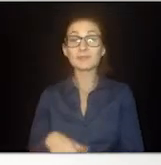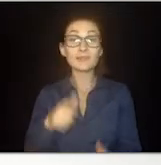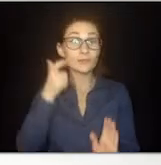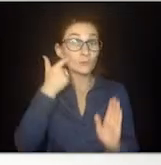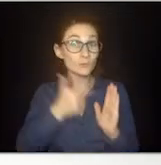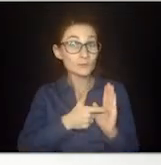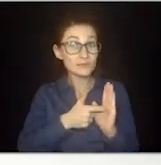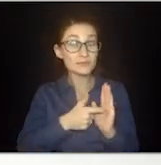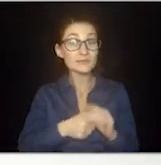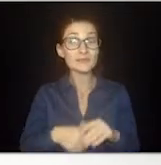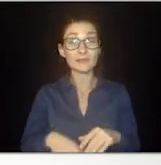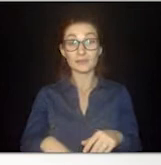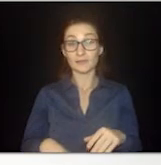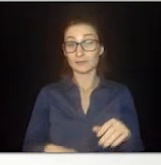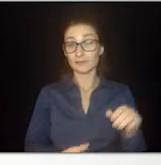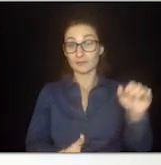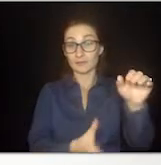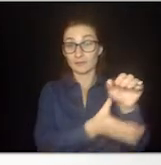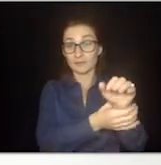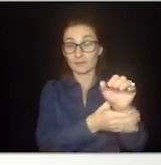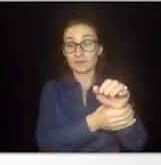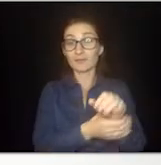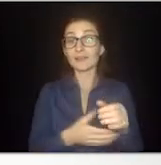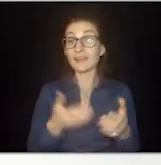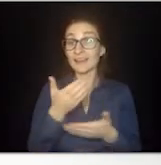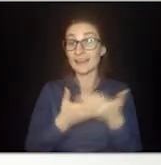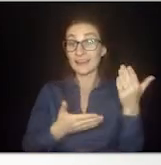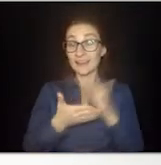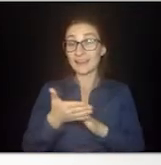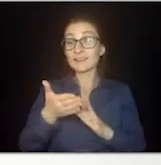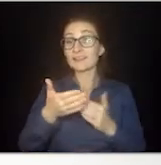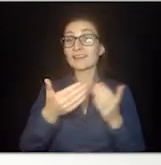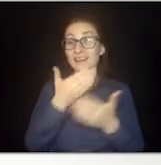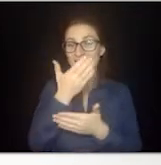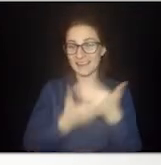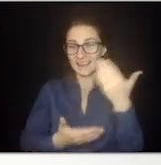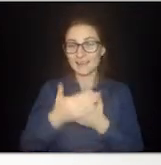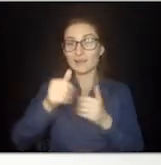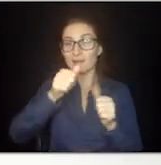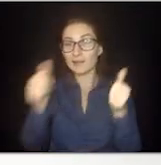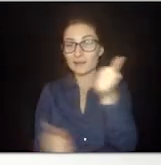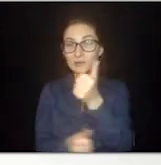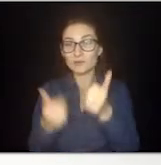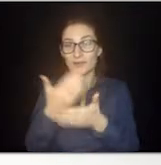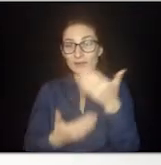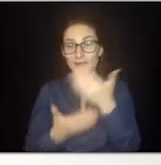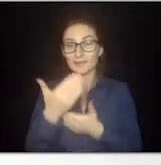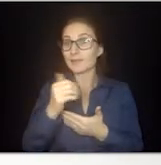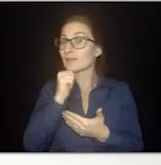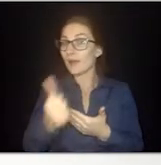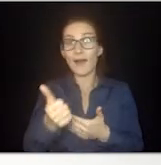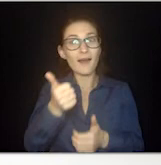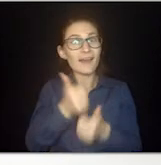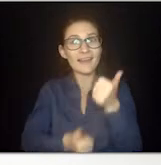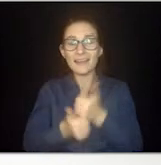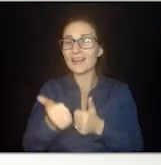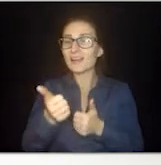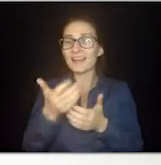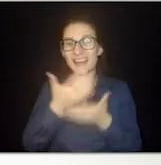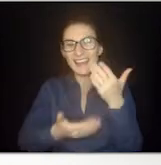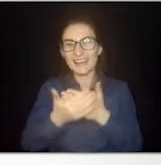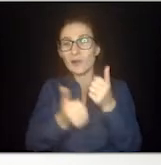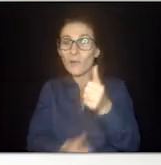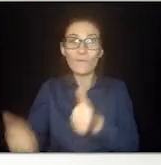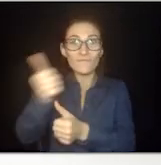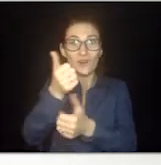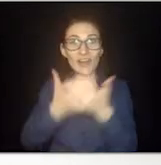And notice too, the hand under hand, not hand over hand. So